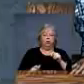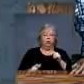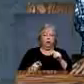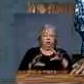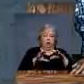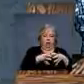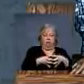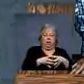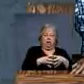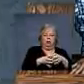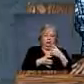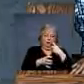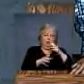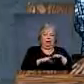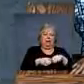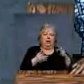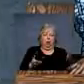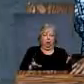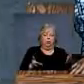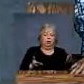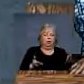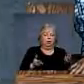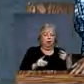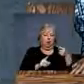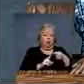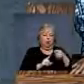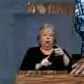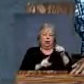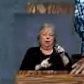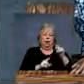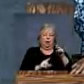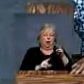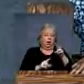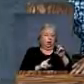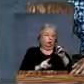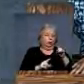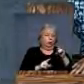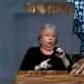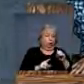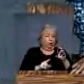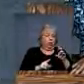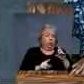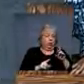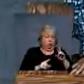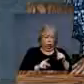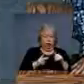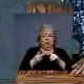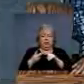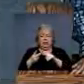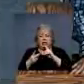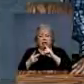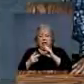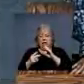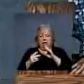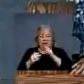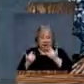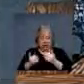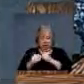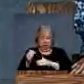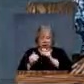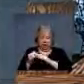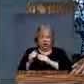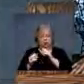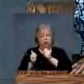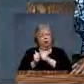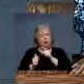that has recently been opened up, the Point at Brody Creek. There's one under construction with hundreds of units right across the street from